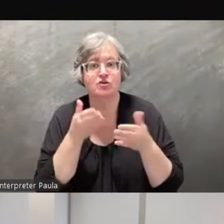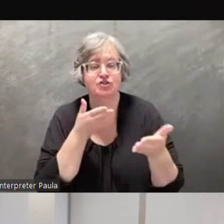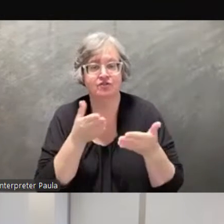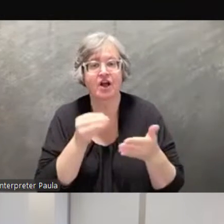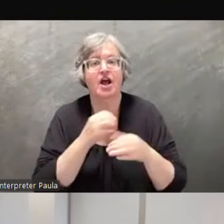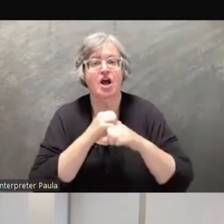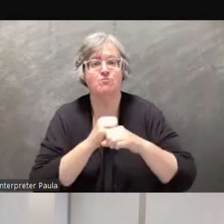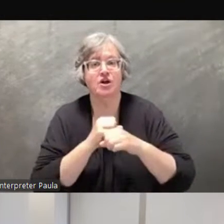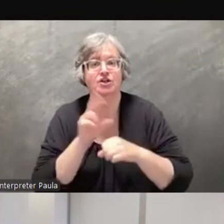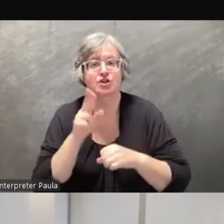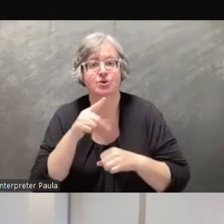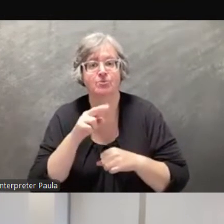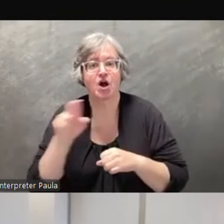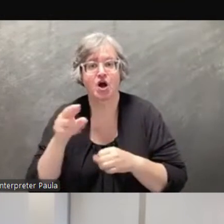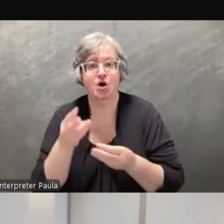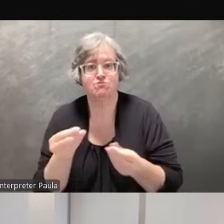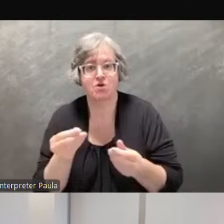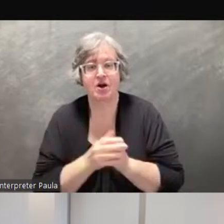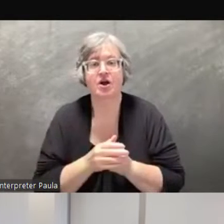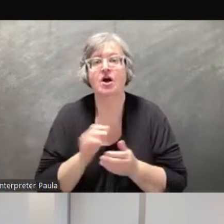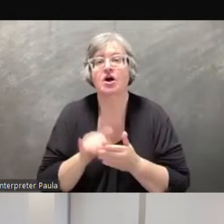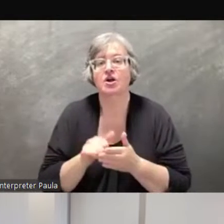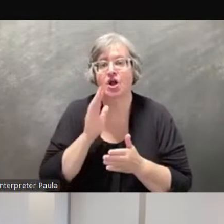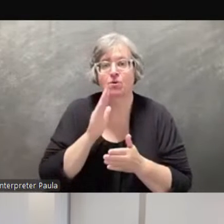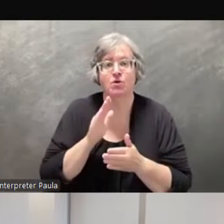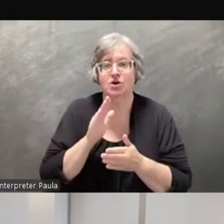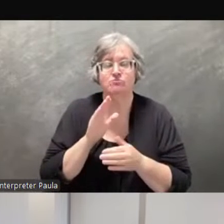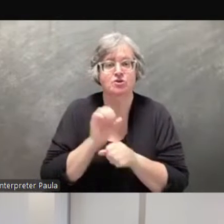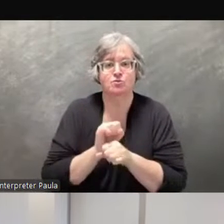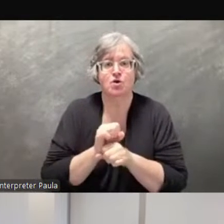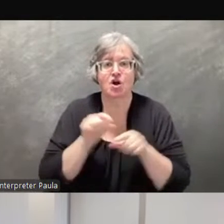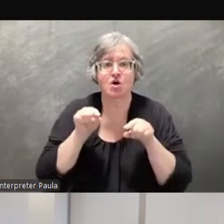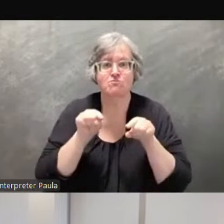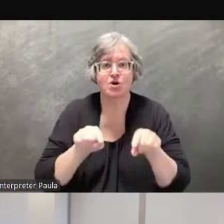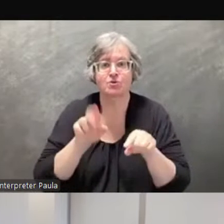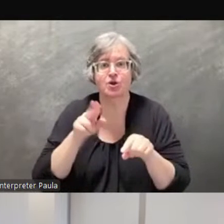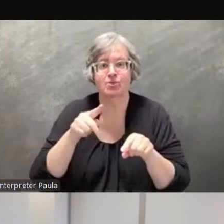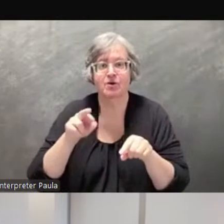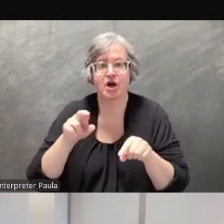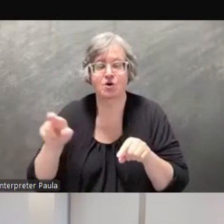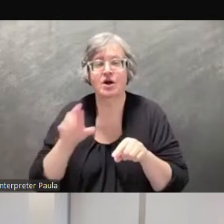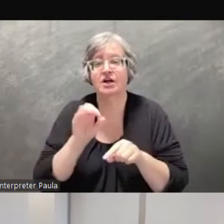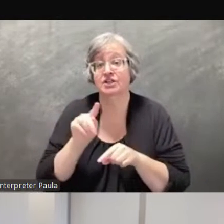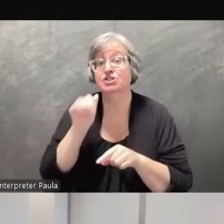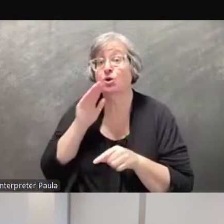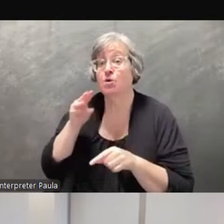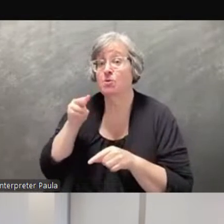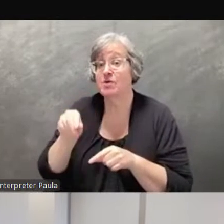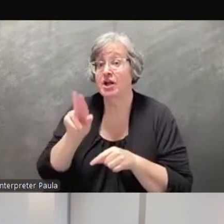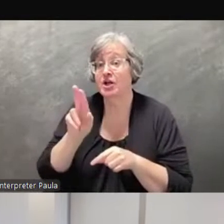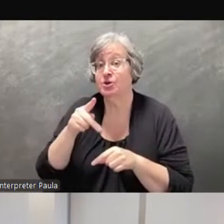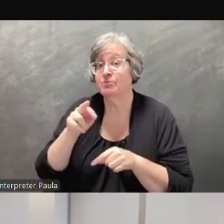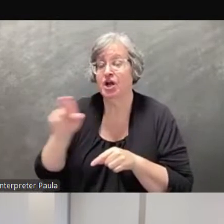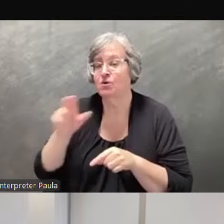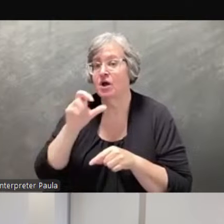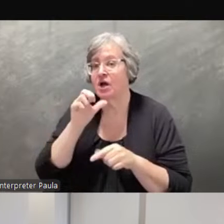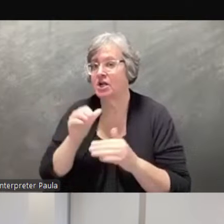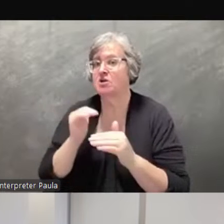This agreement covers all areas that work will occur parallel to the UPRR, and CTA will pay UPRR an amount not to